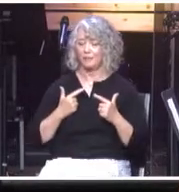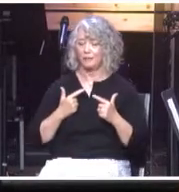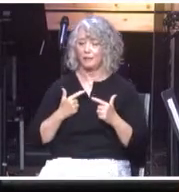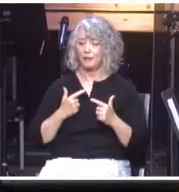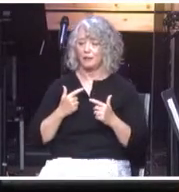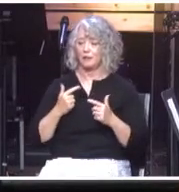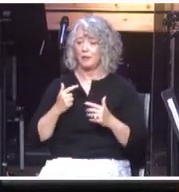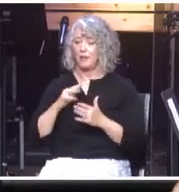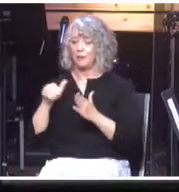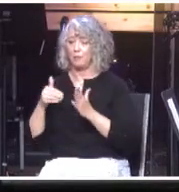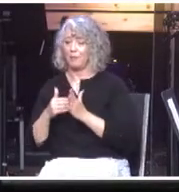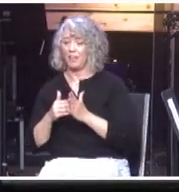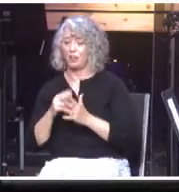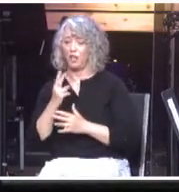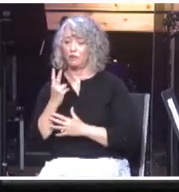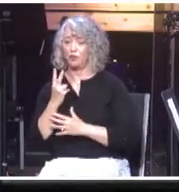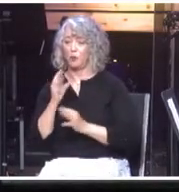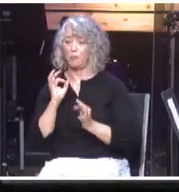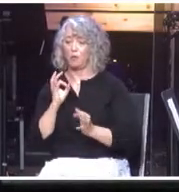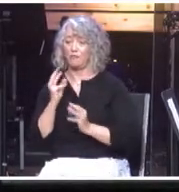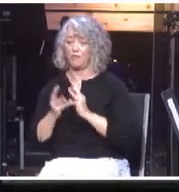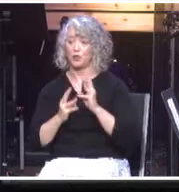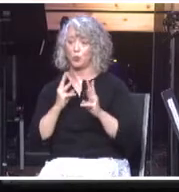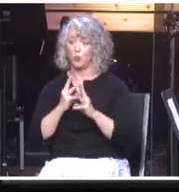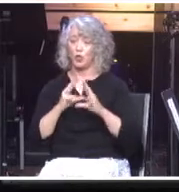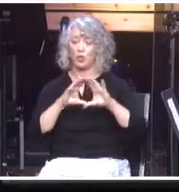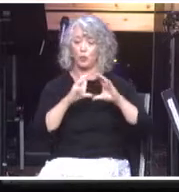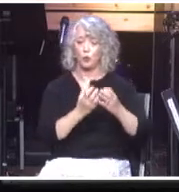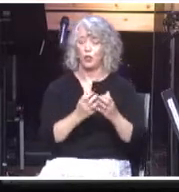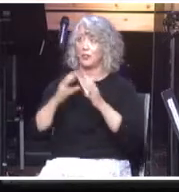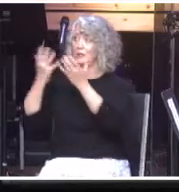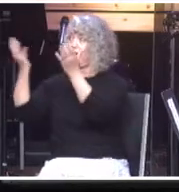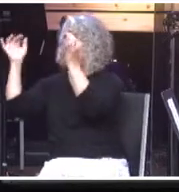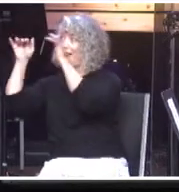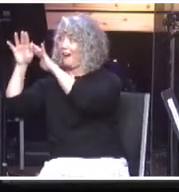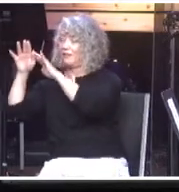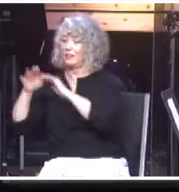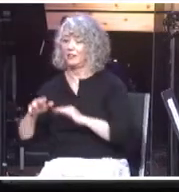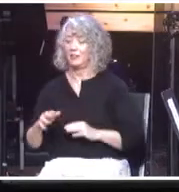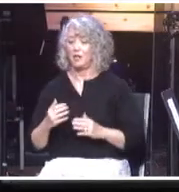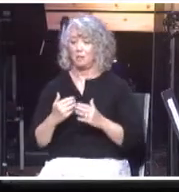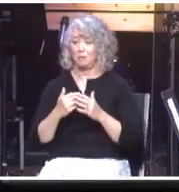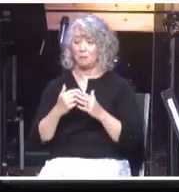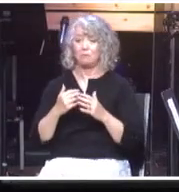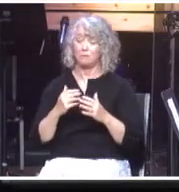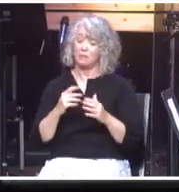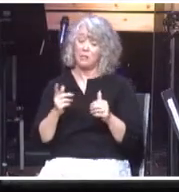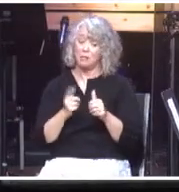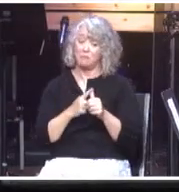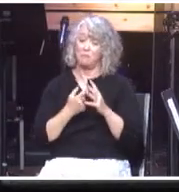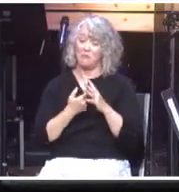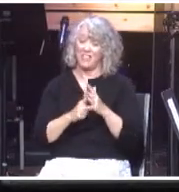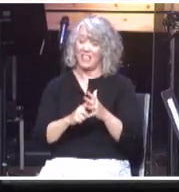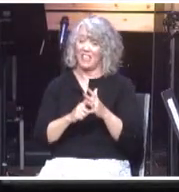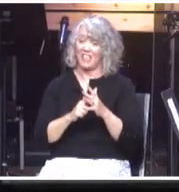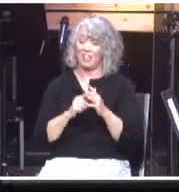worlds. Initially, there were perfect conditions that did exist upon the creation of the earth and the heavens